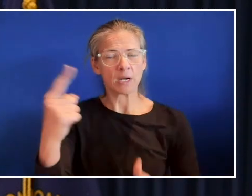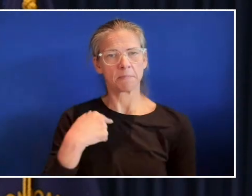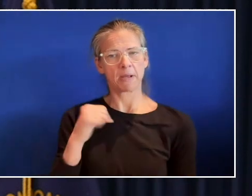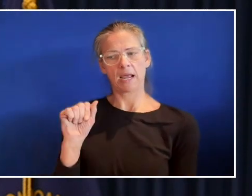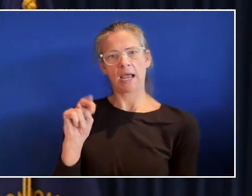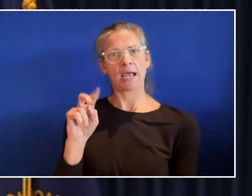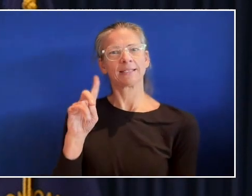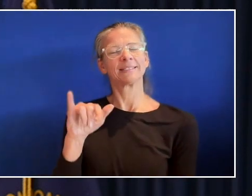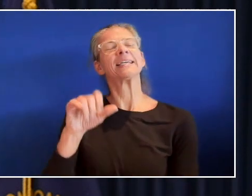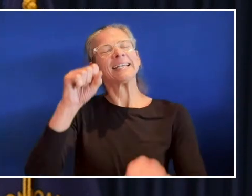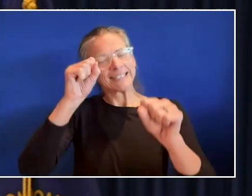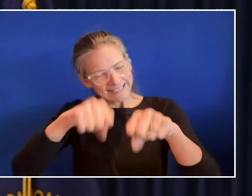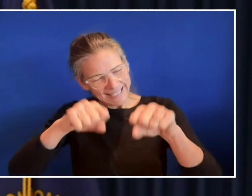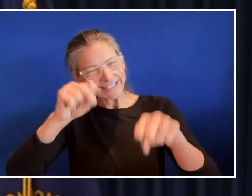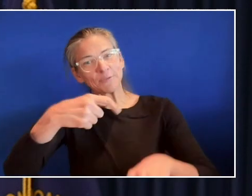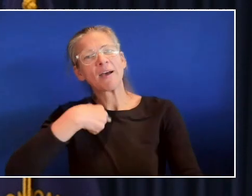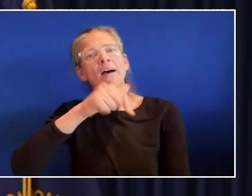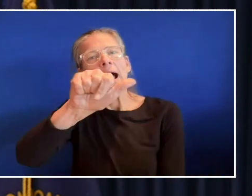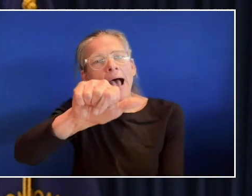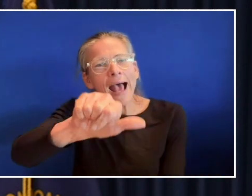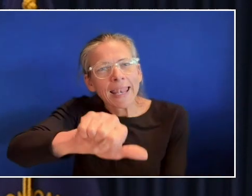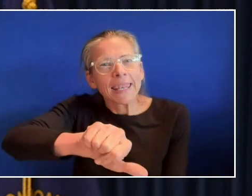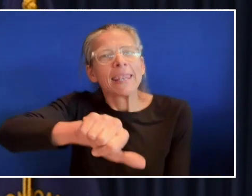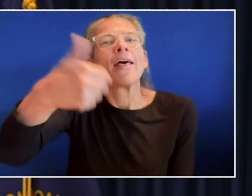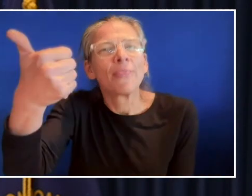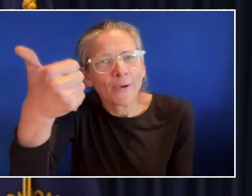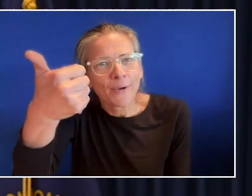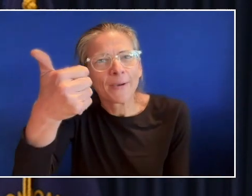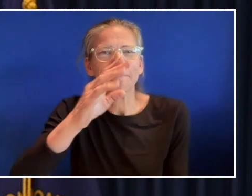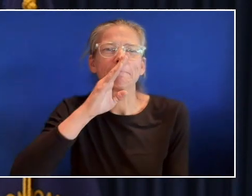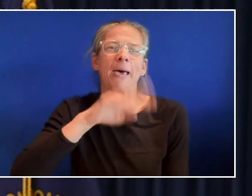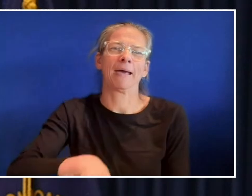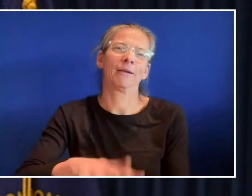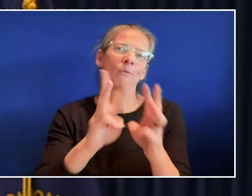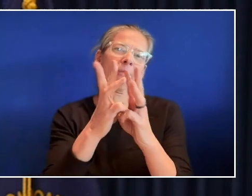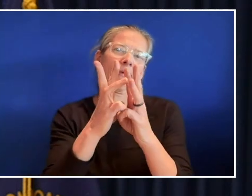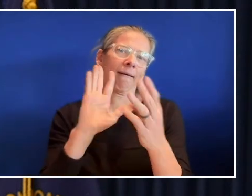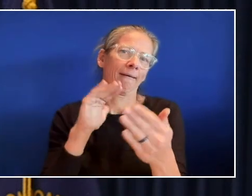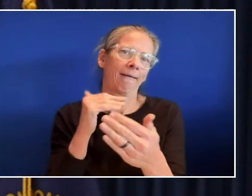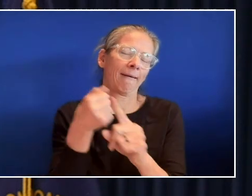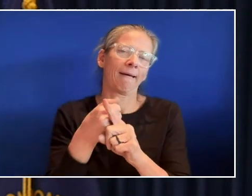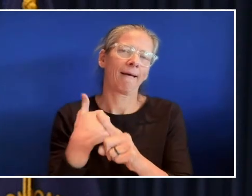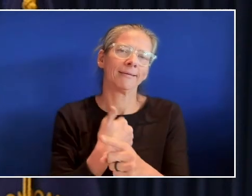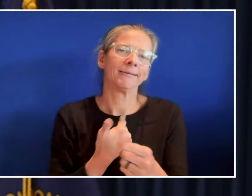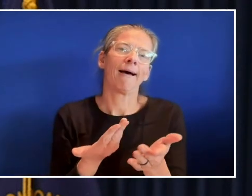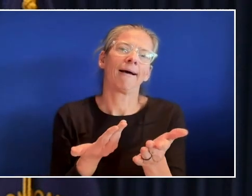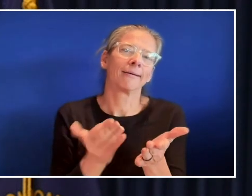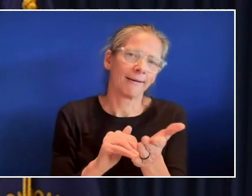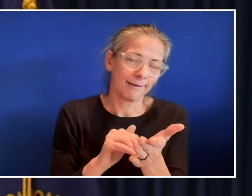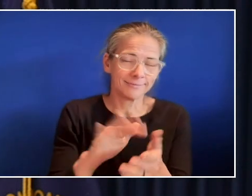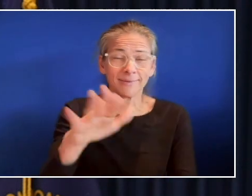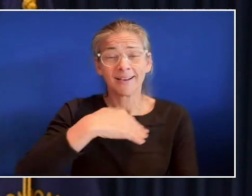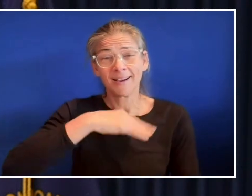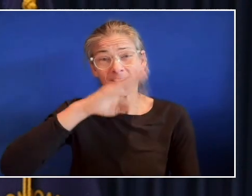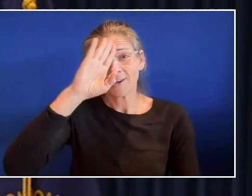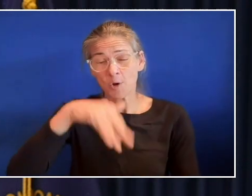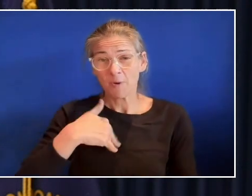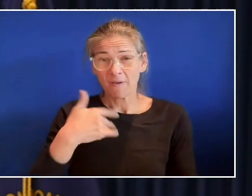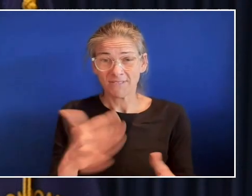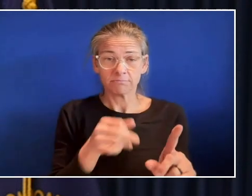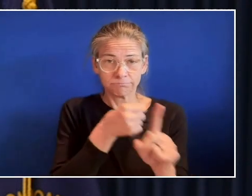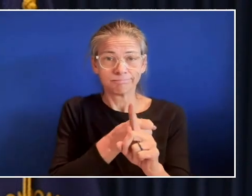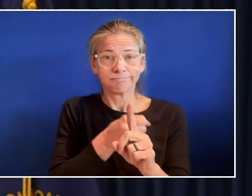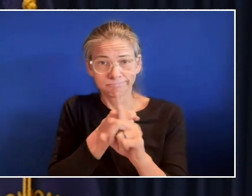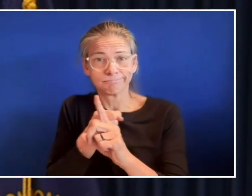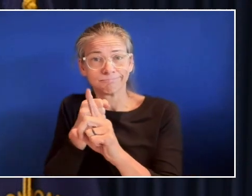Hey everyone, it's Andy. Yes, we have another round of winter weather that's hitting us. I know we've been through a